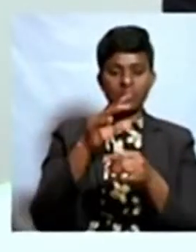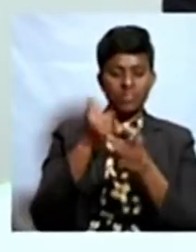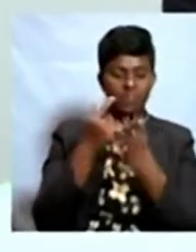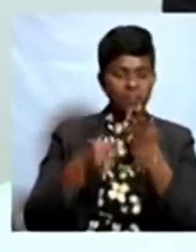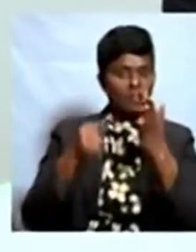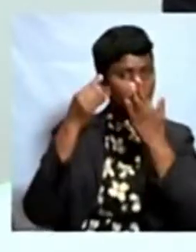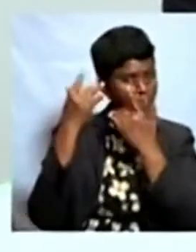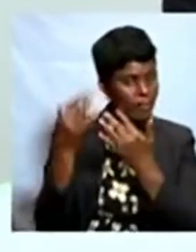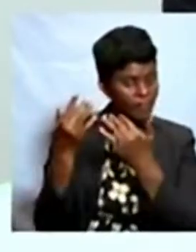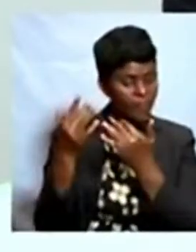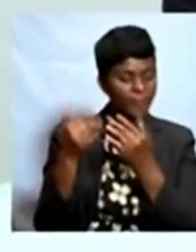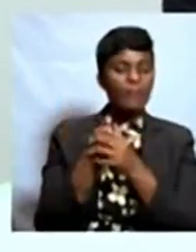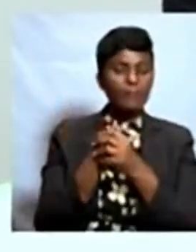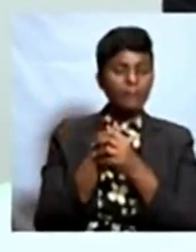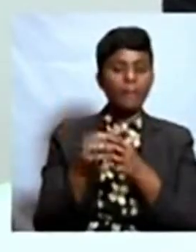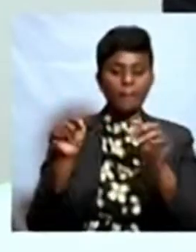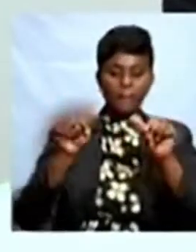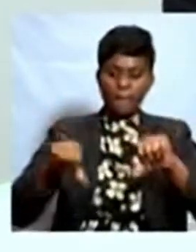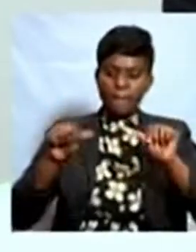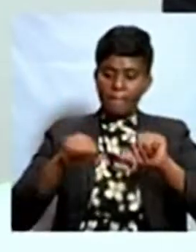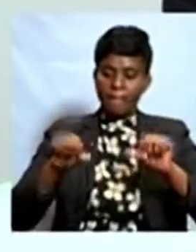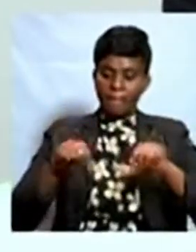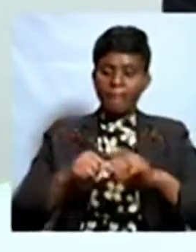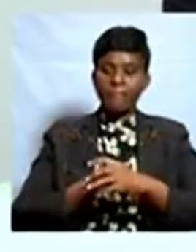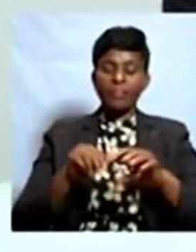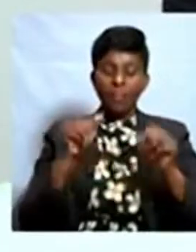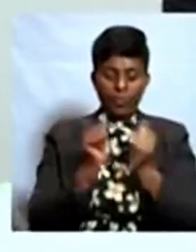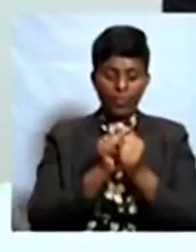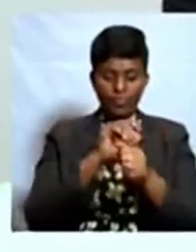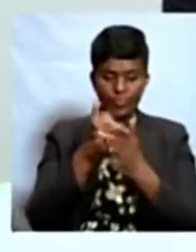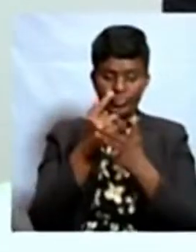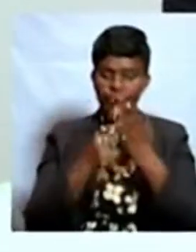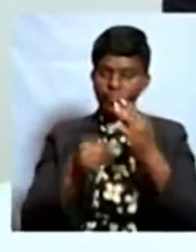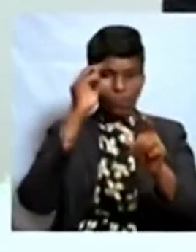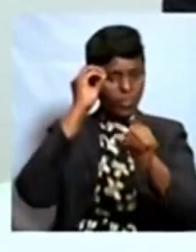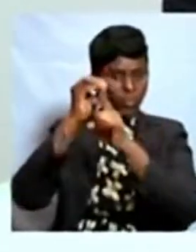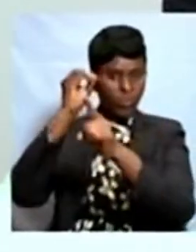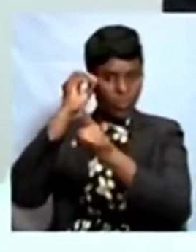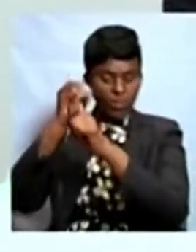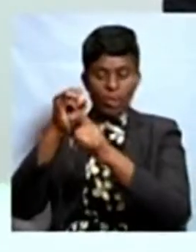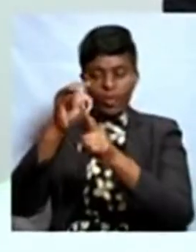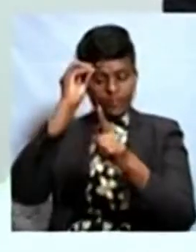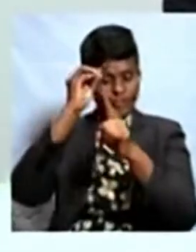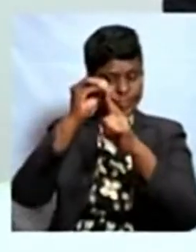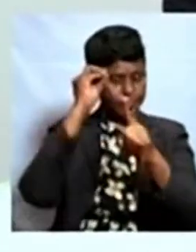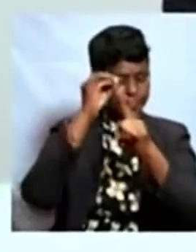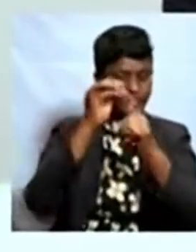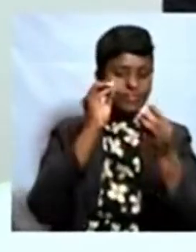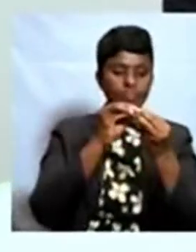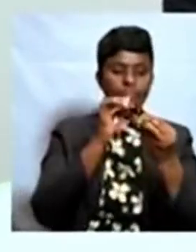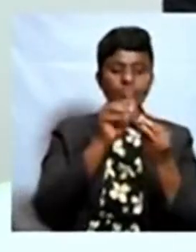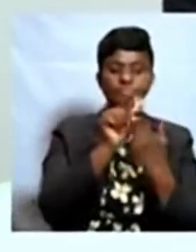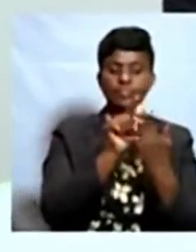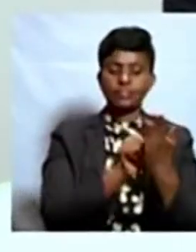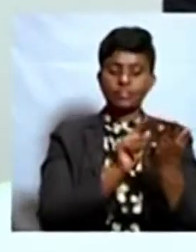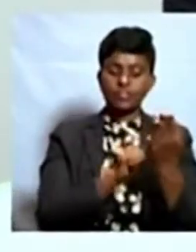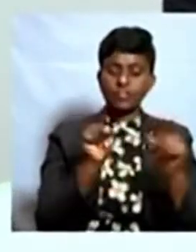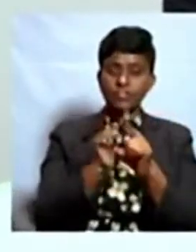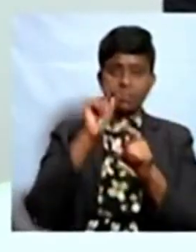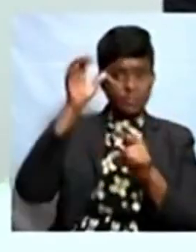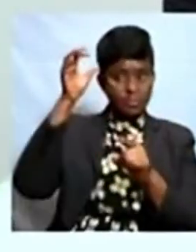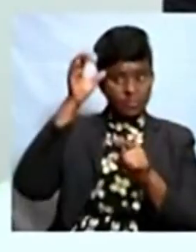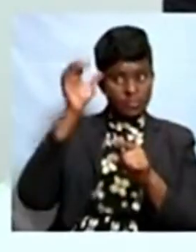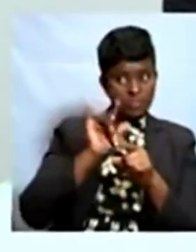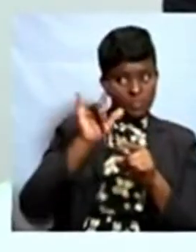expected audit. In terms of the objectives of the legislation, the Civil